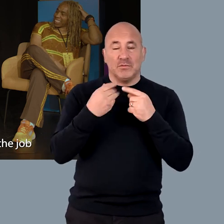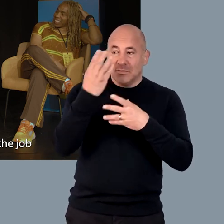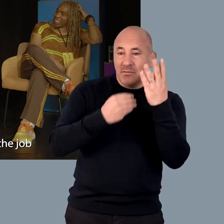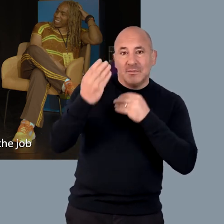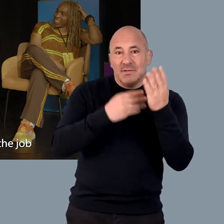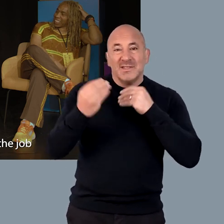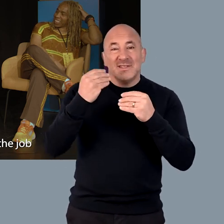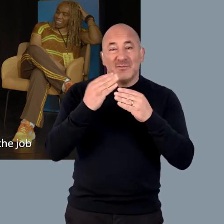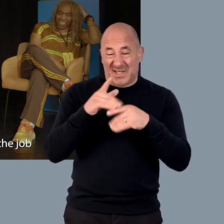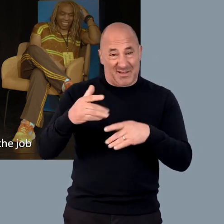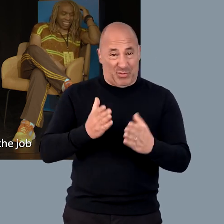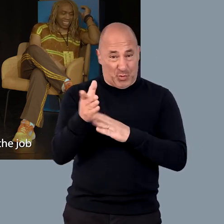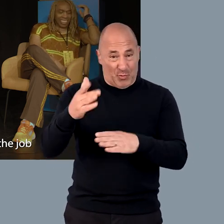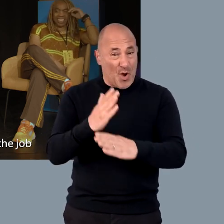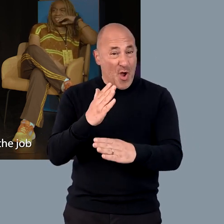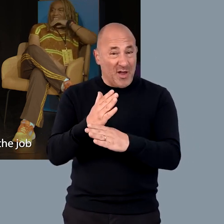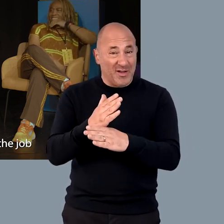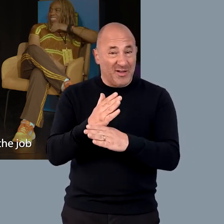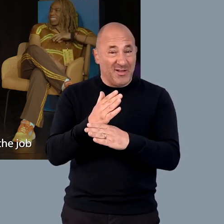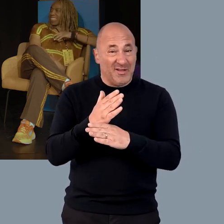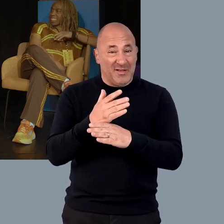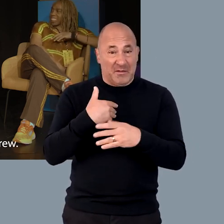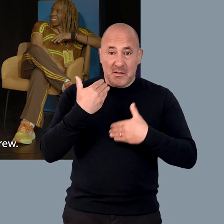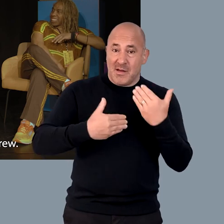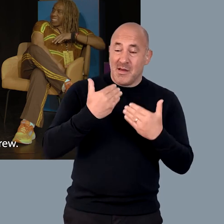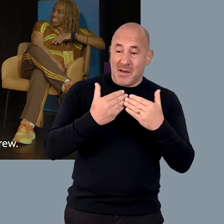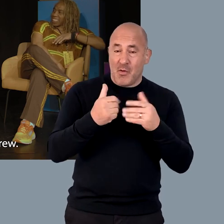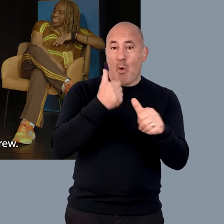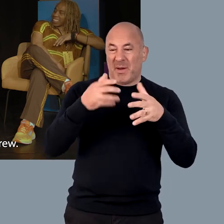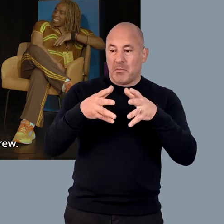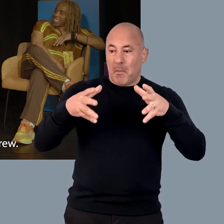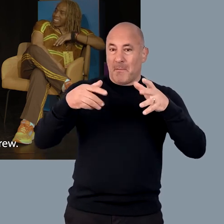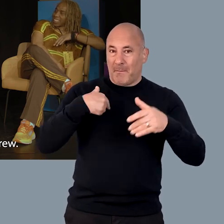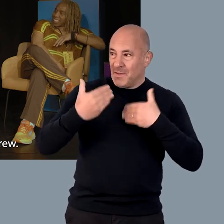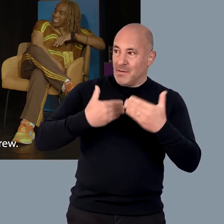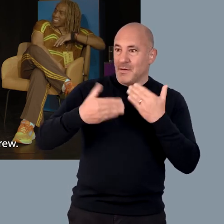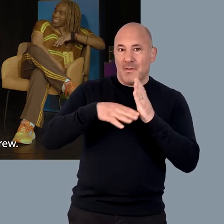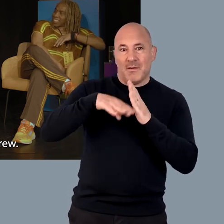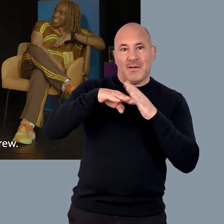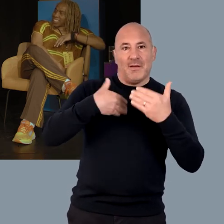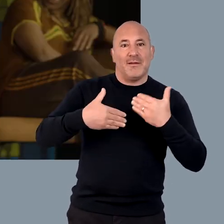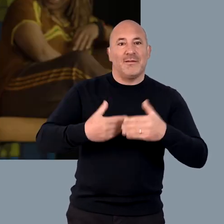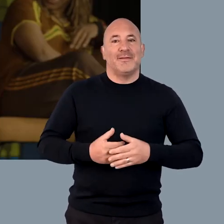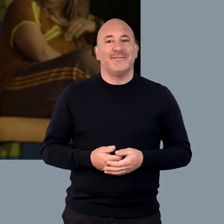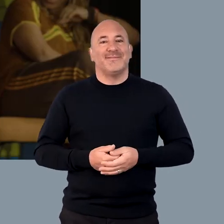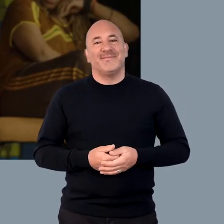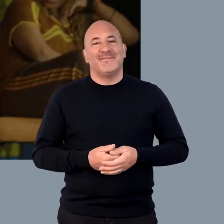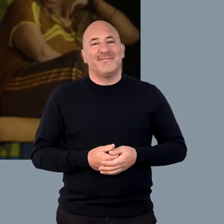of my, the majority of my training was basically on the job and growing alongside as the company grew.